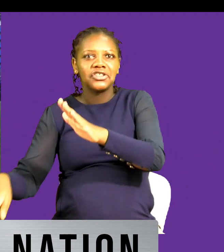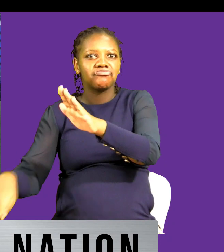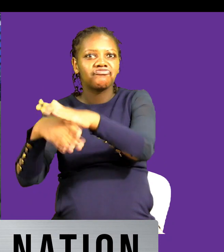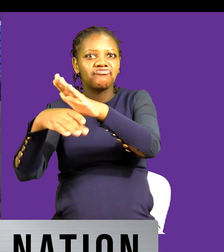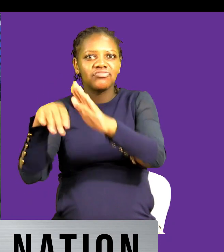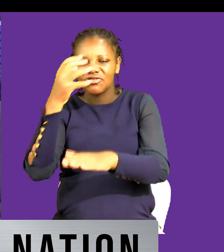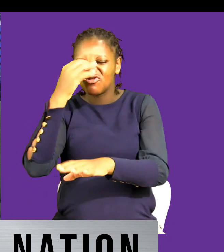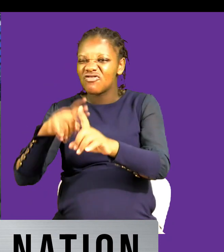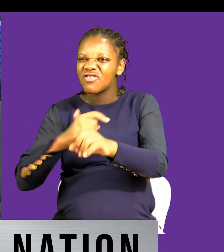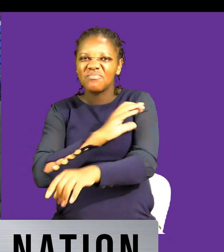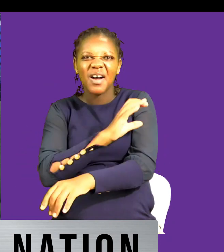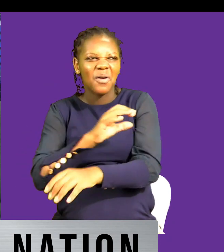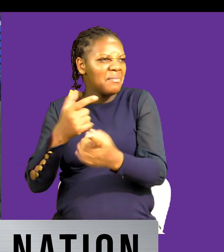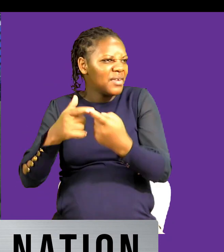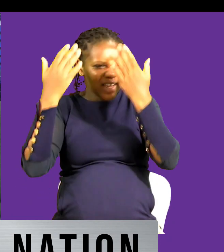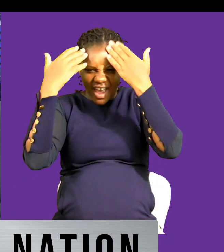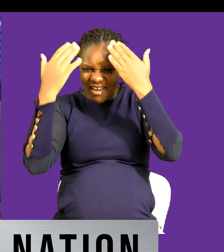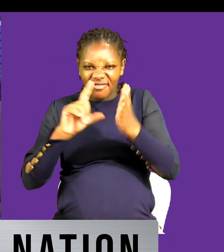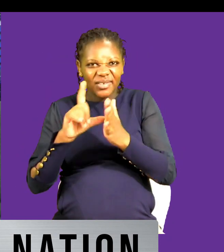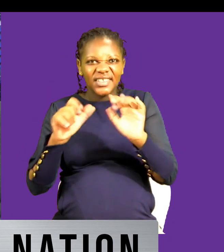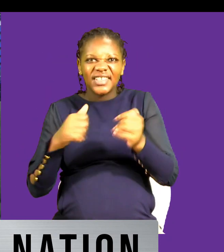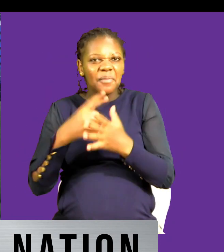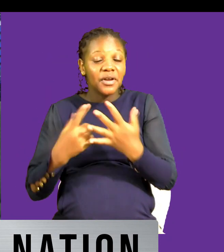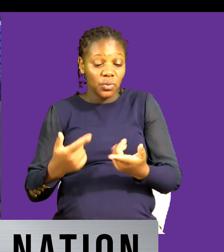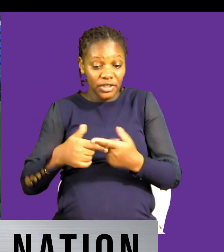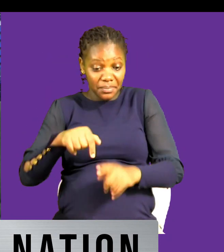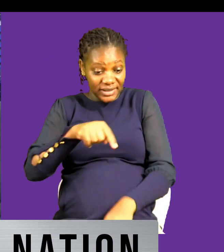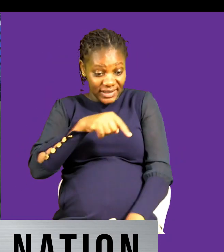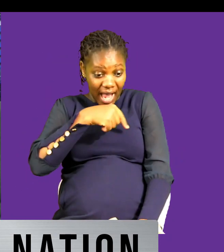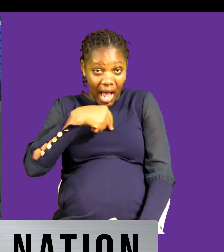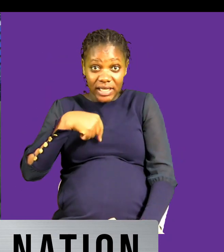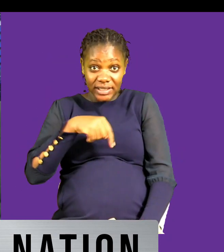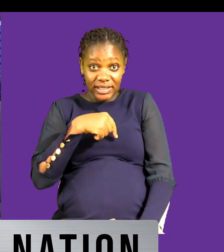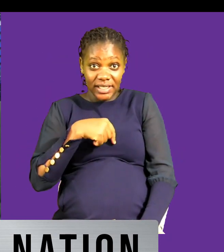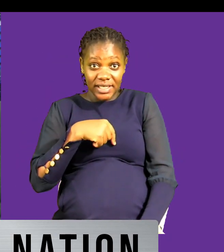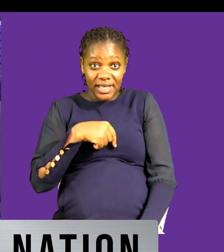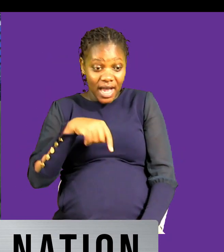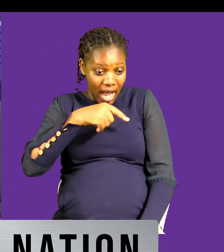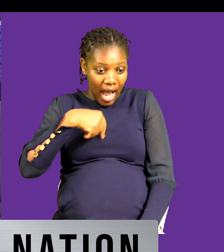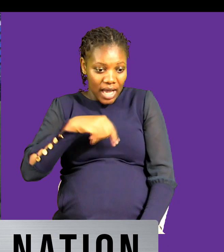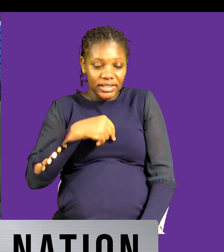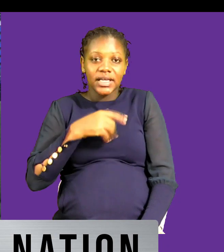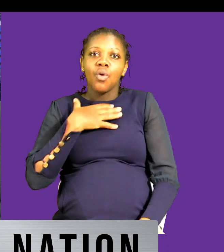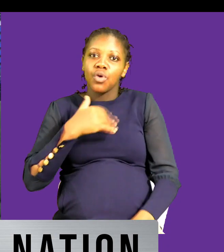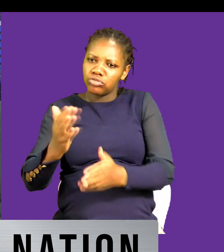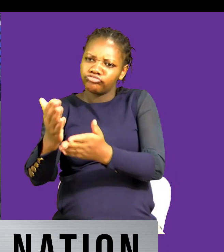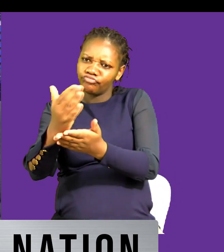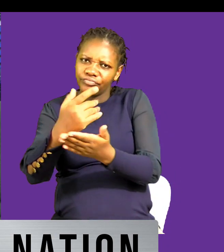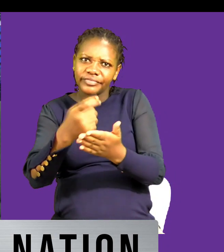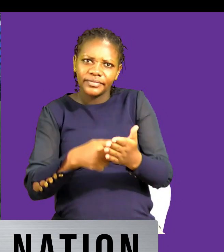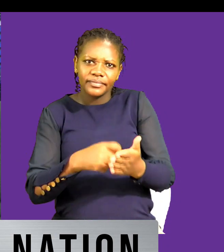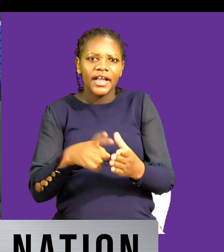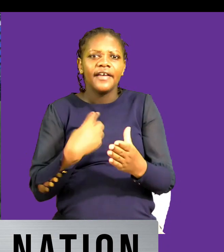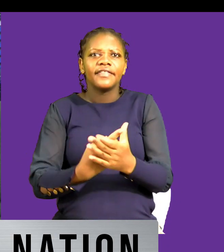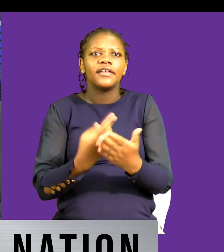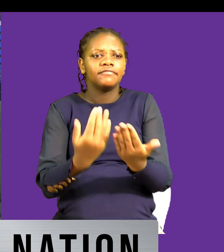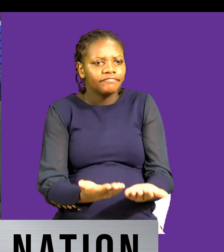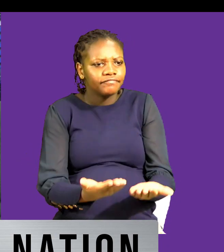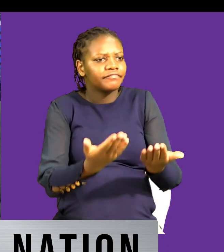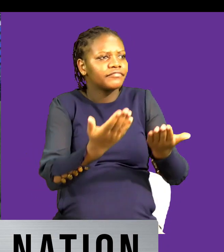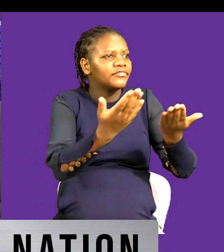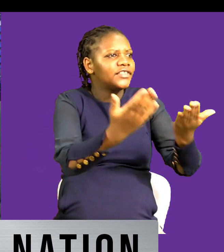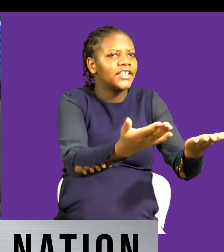know where they took their signatures. But Donna, as our signatures as Free Kenya, we are going to take them to Chebukati. No, Chebukati is gone now.